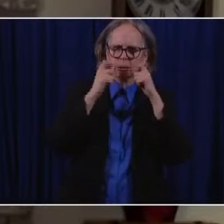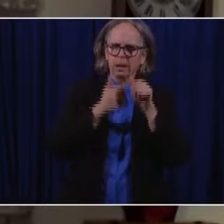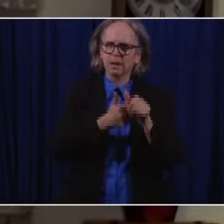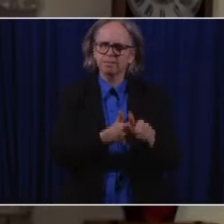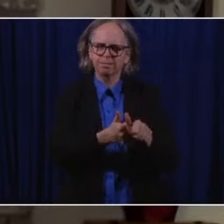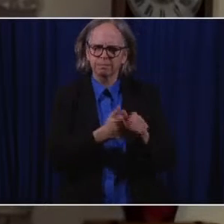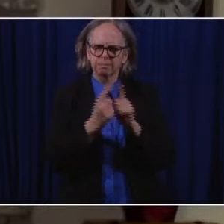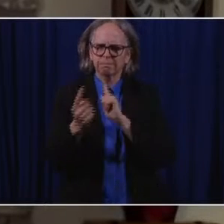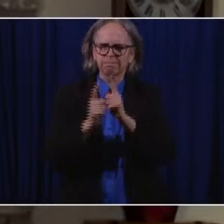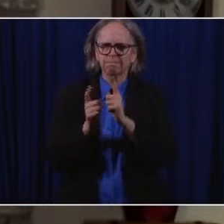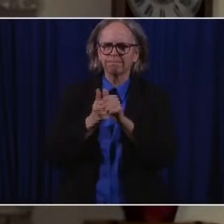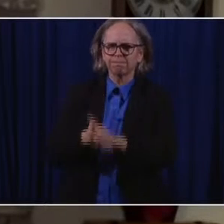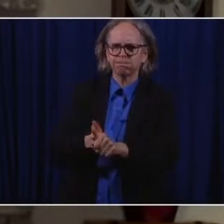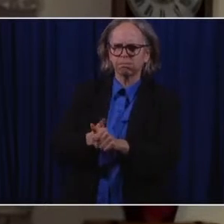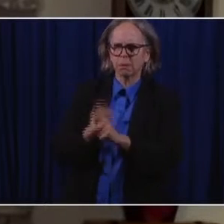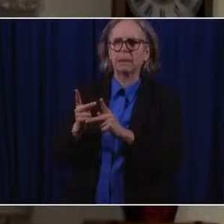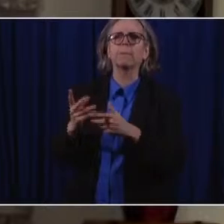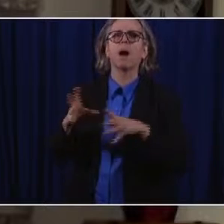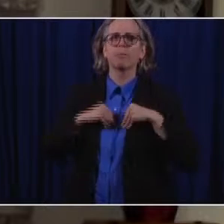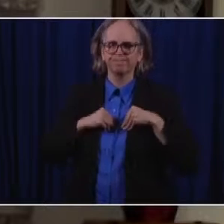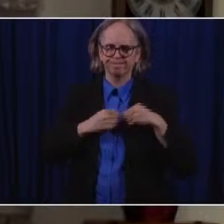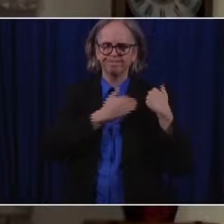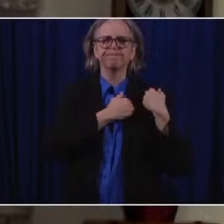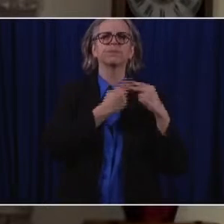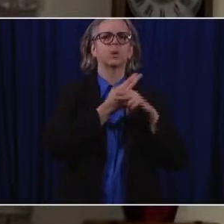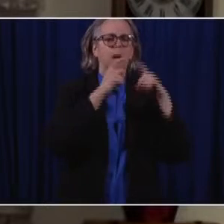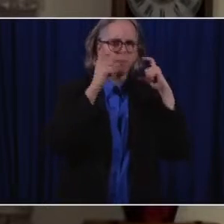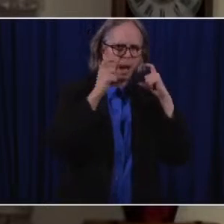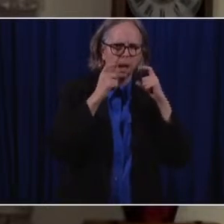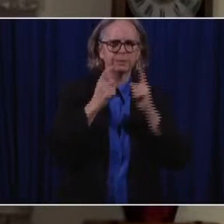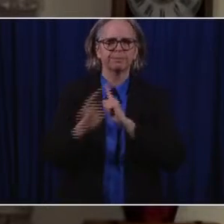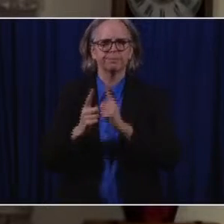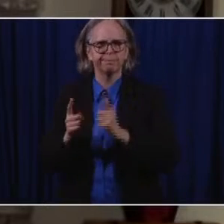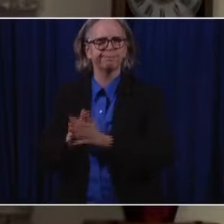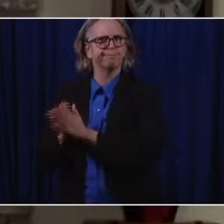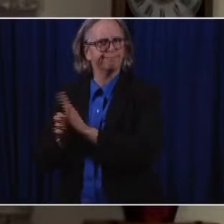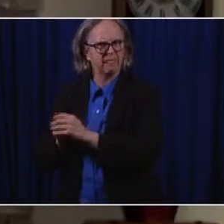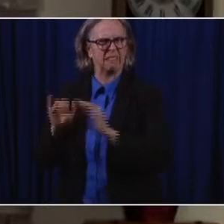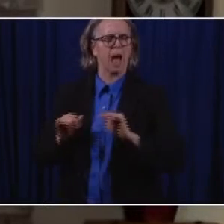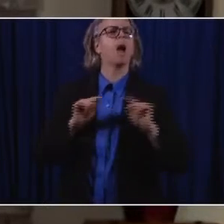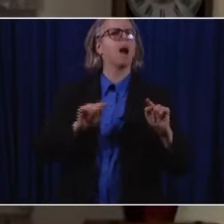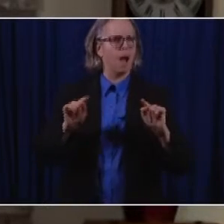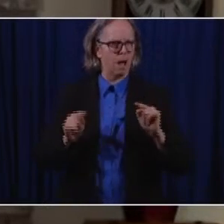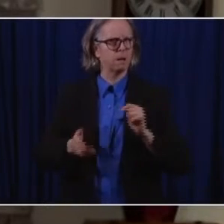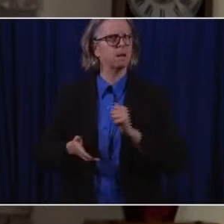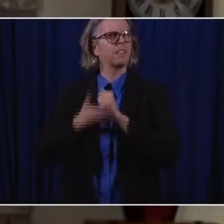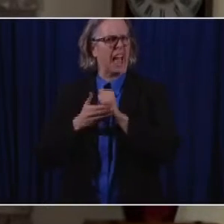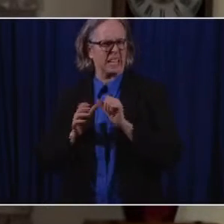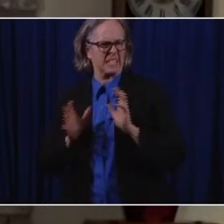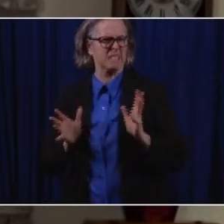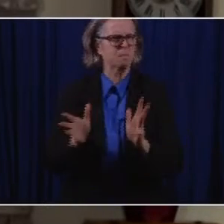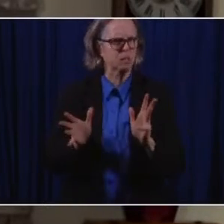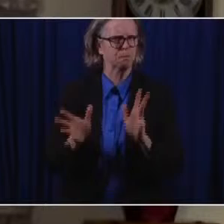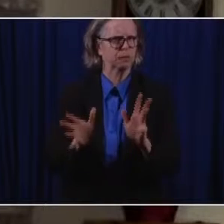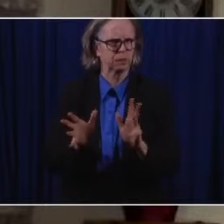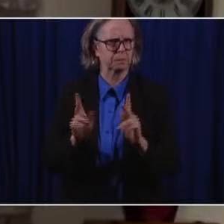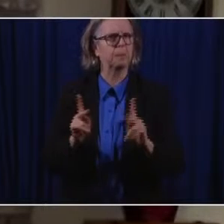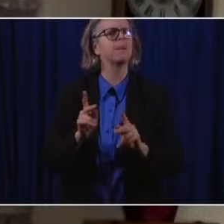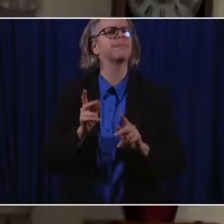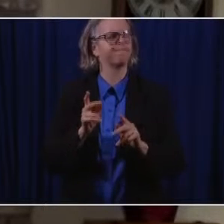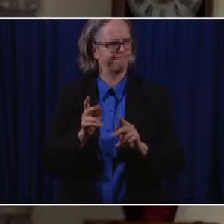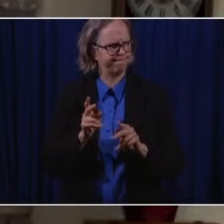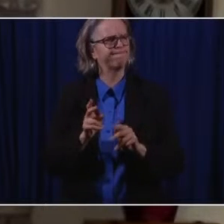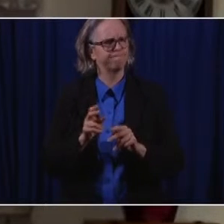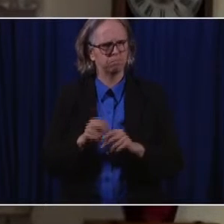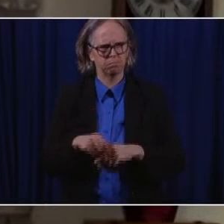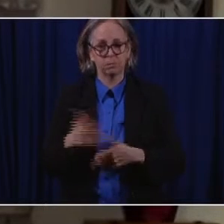the state. And we think that coupled with the whole issue in regard to the